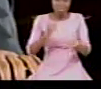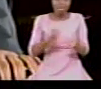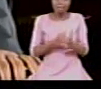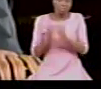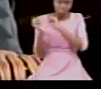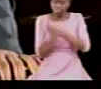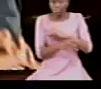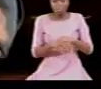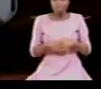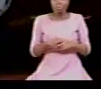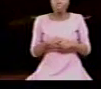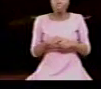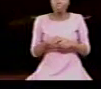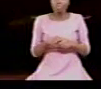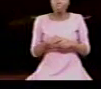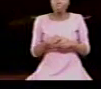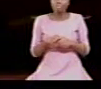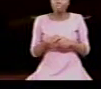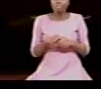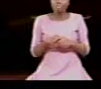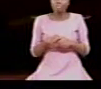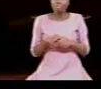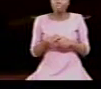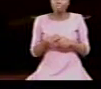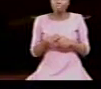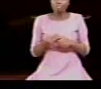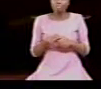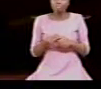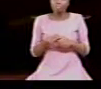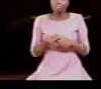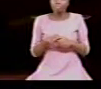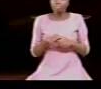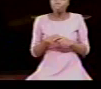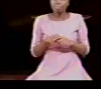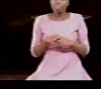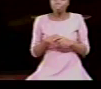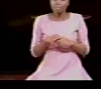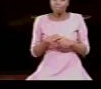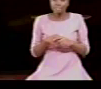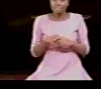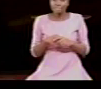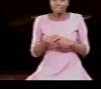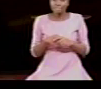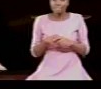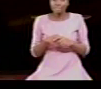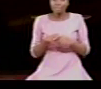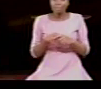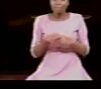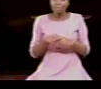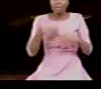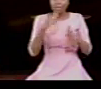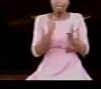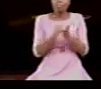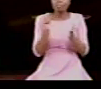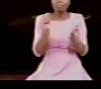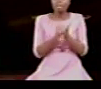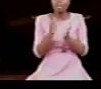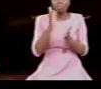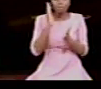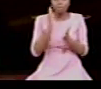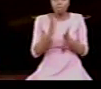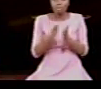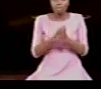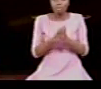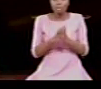can, rubbish money. Tell Israelites that they should bring offering to